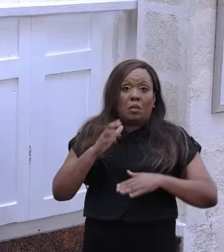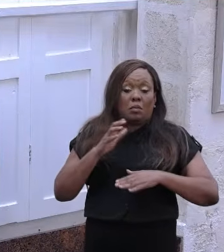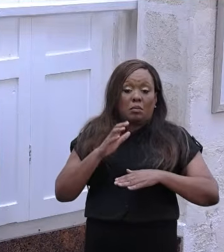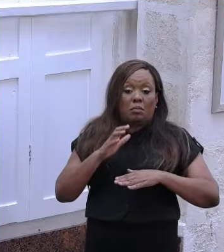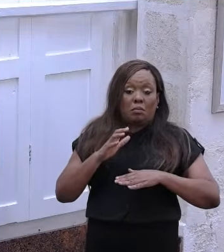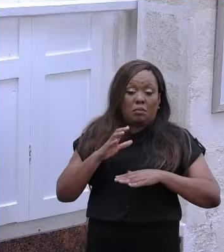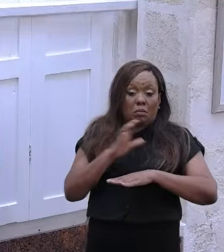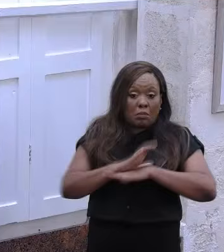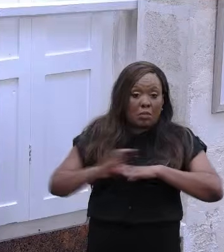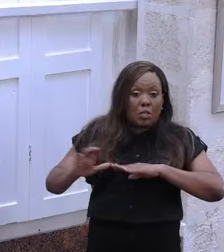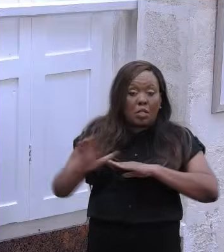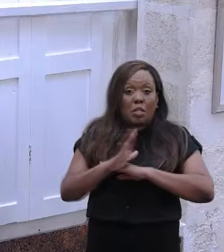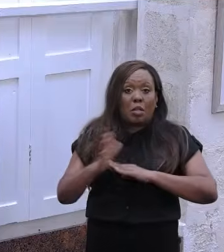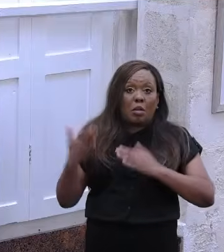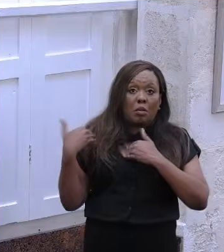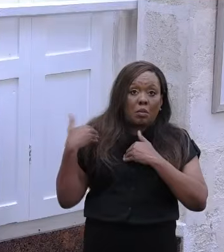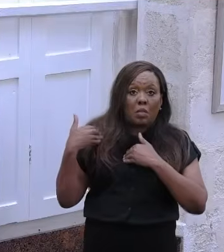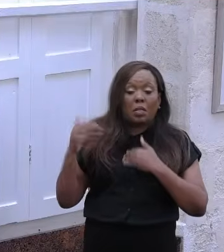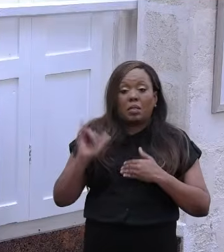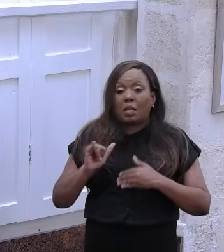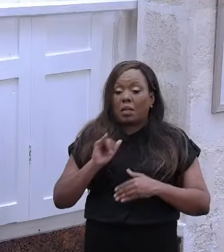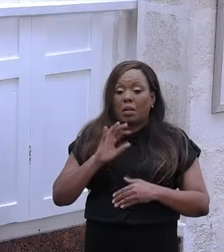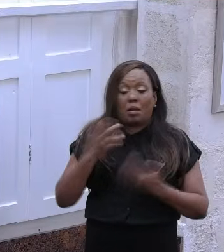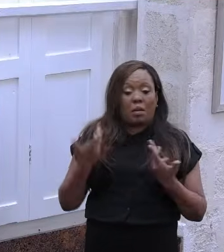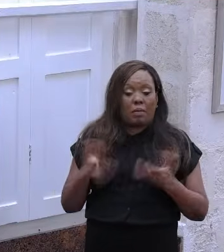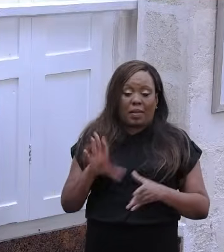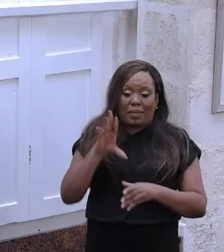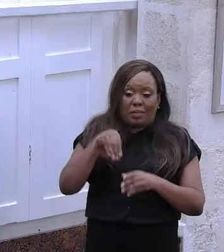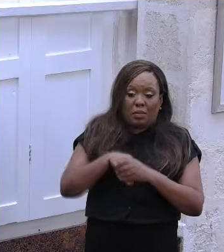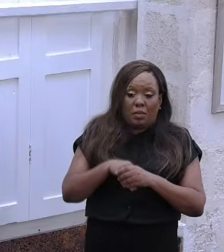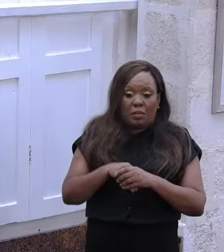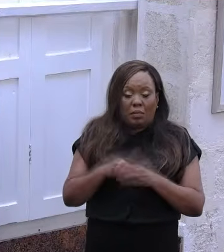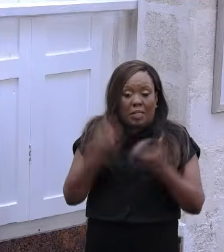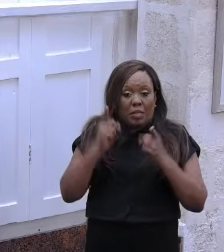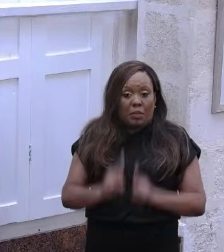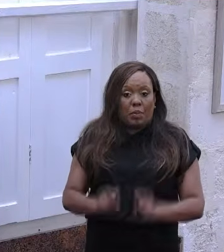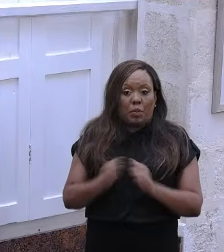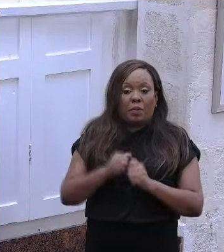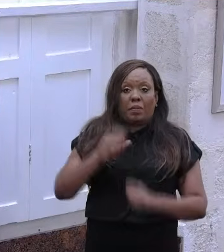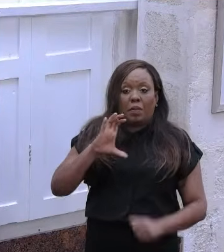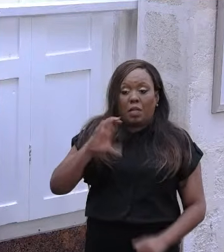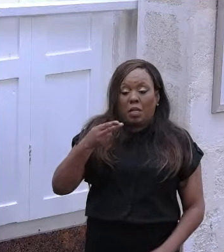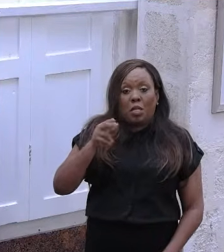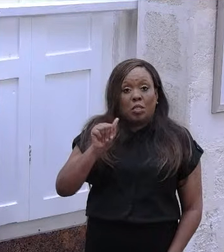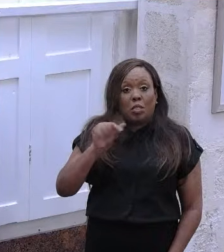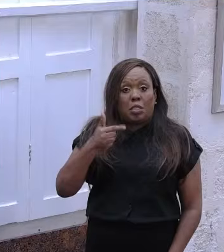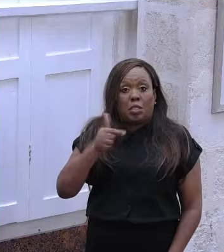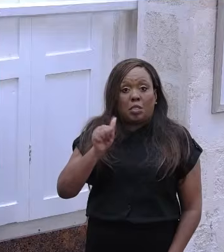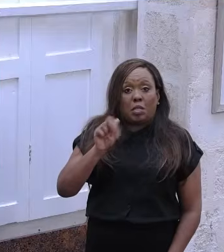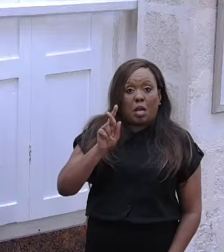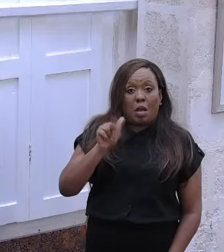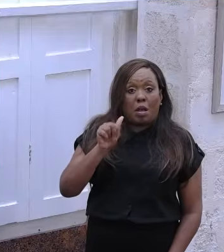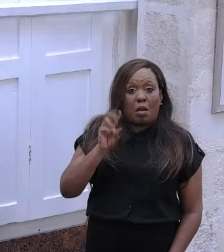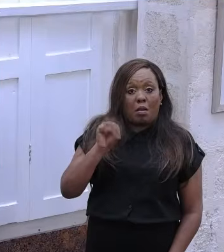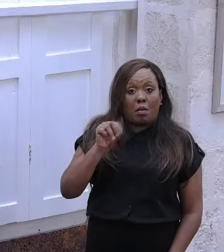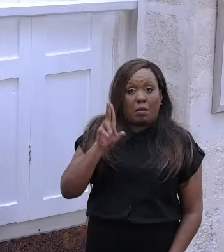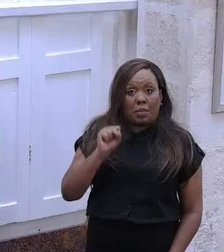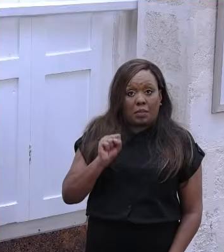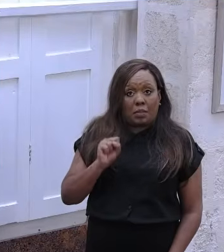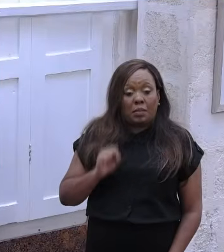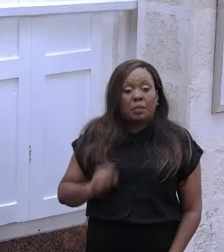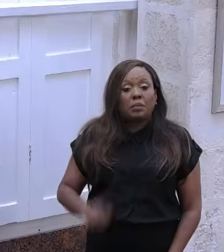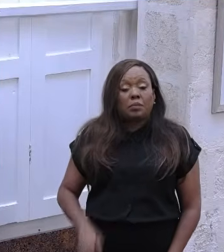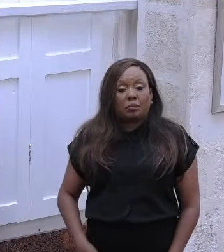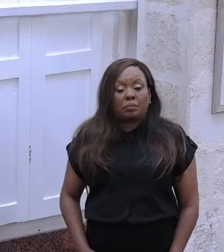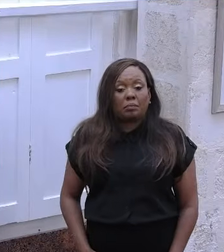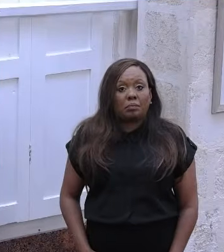within the Treaty of Chaguaramas and of course within the bills, the immigration bills, the entry prohibition power is clear.